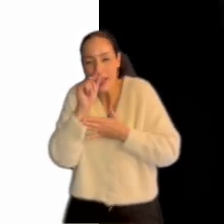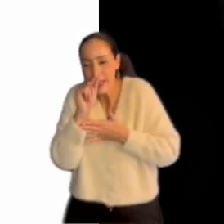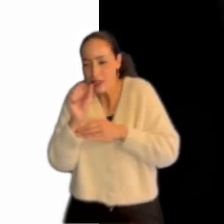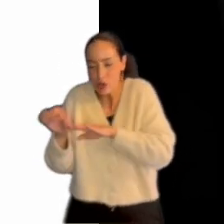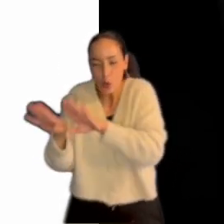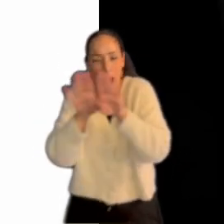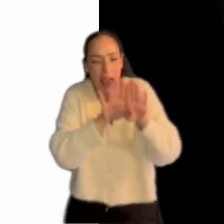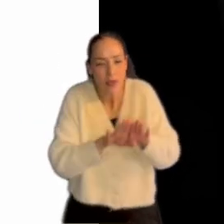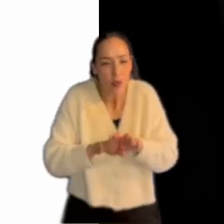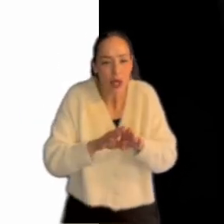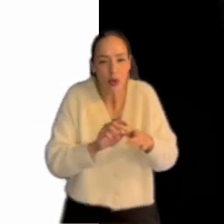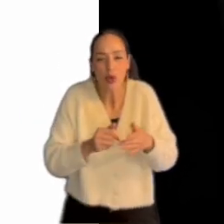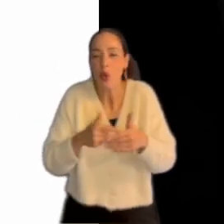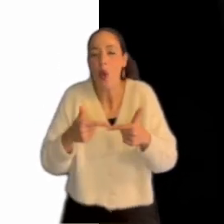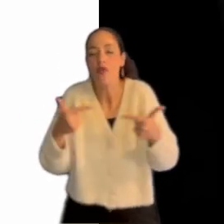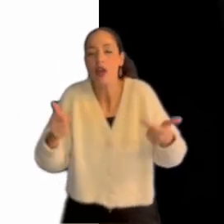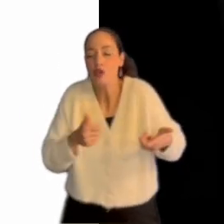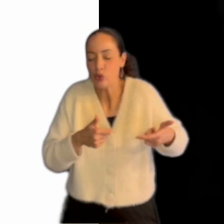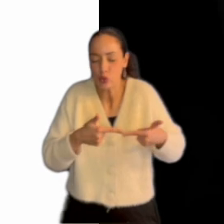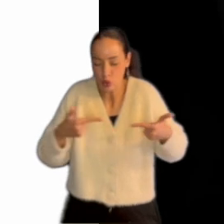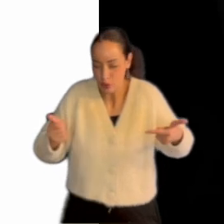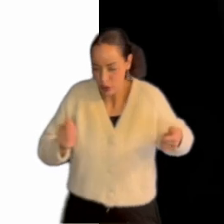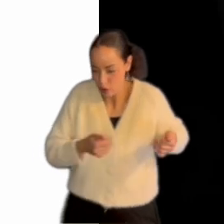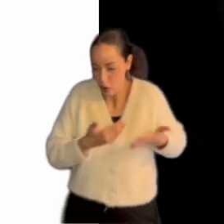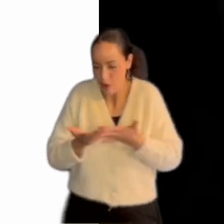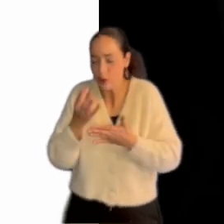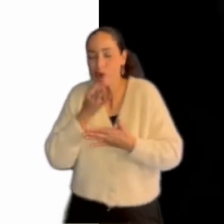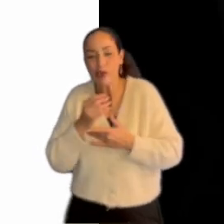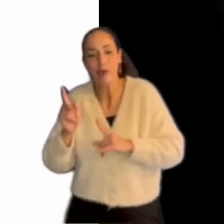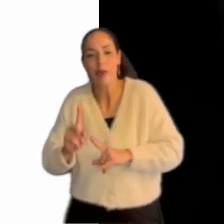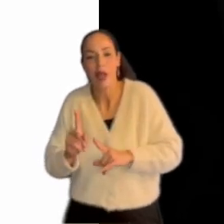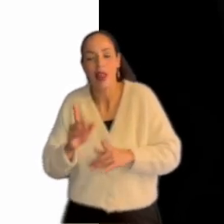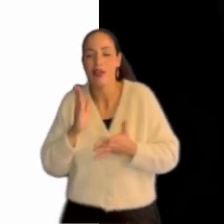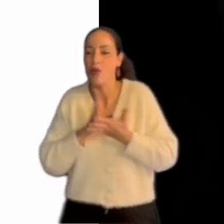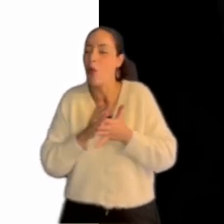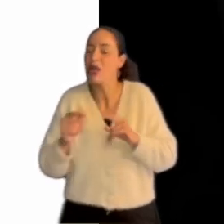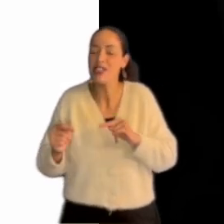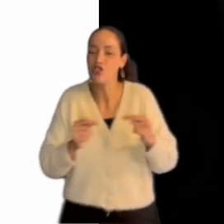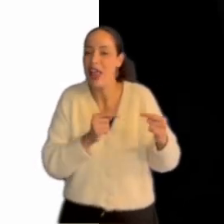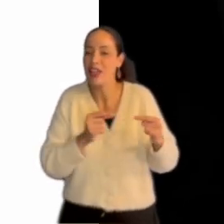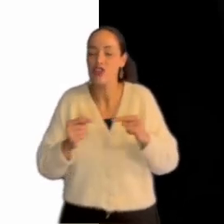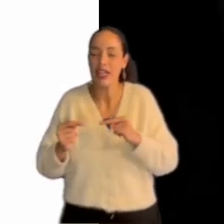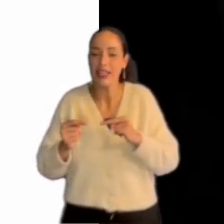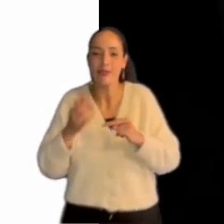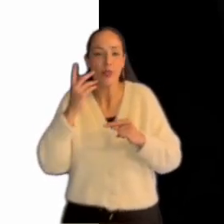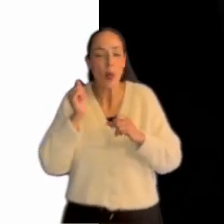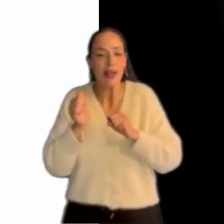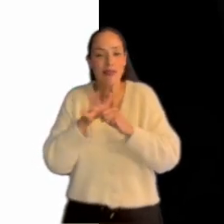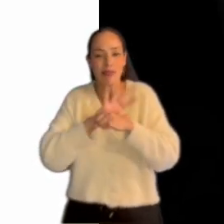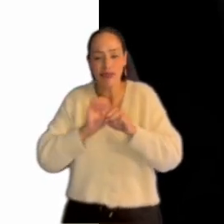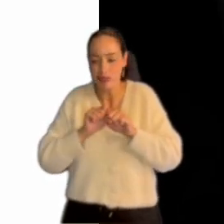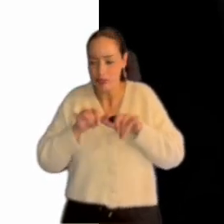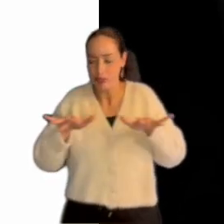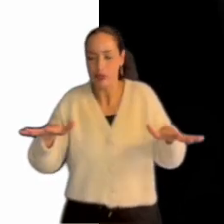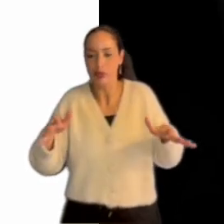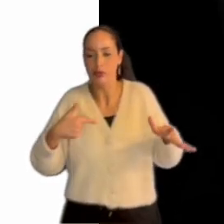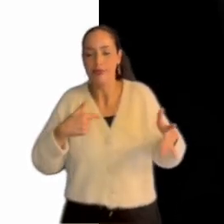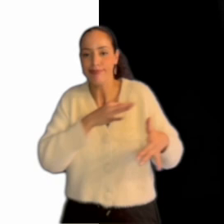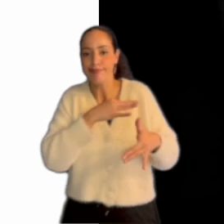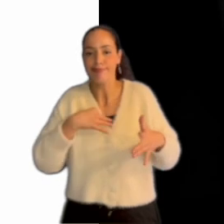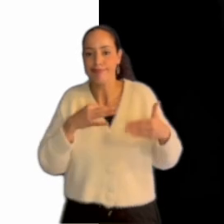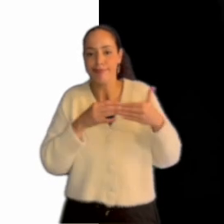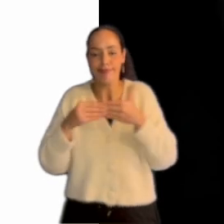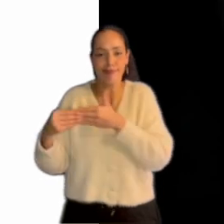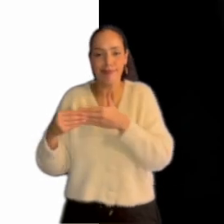provided clinical guidance to a sudden bereavement service, which quickly became overwhelmed with referrals for support. We started with 8 sessions, moved to